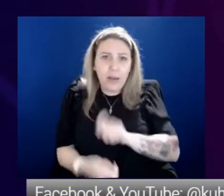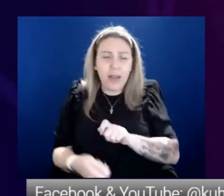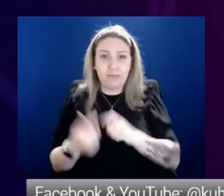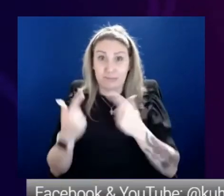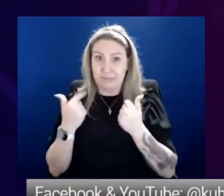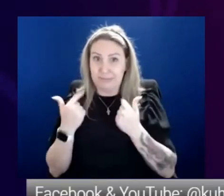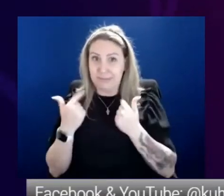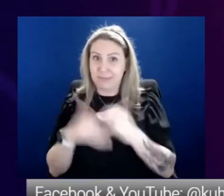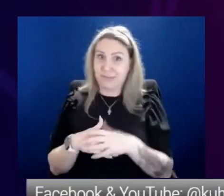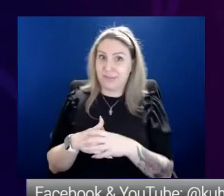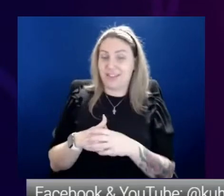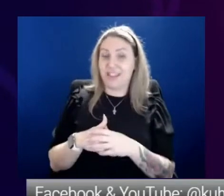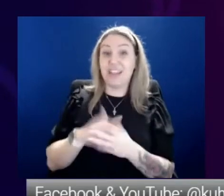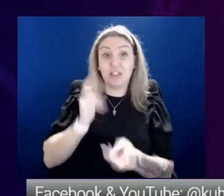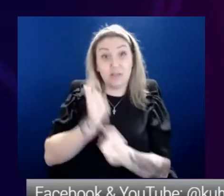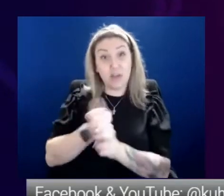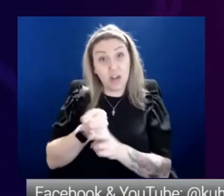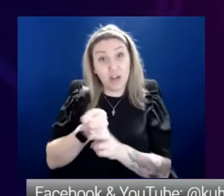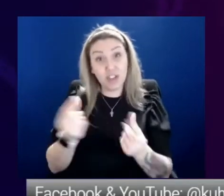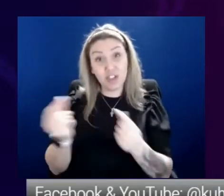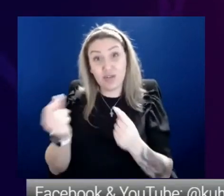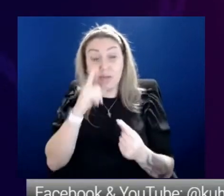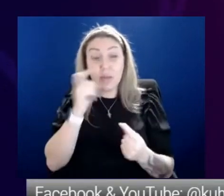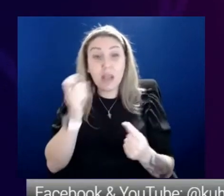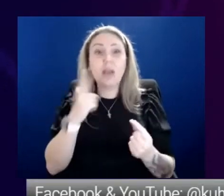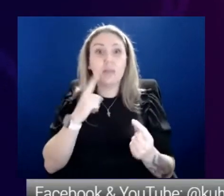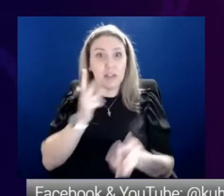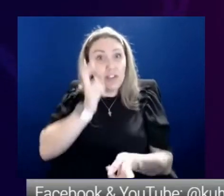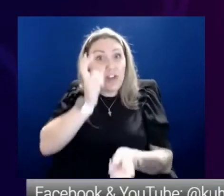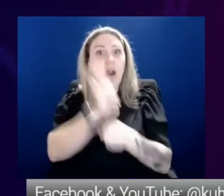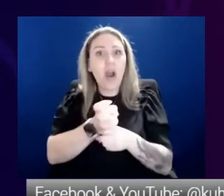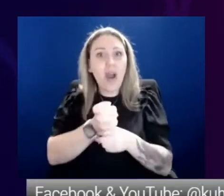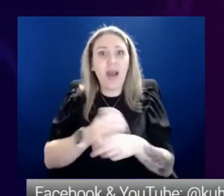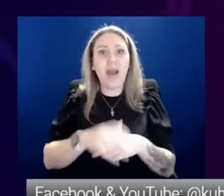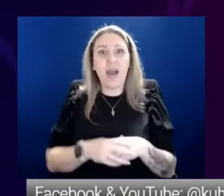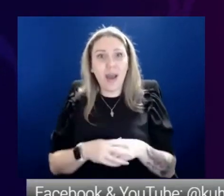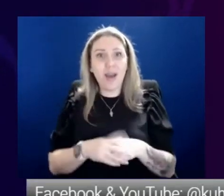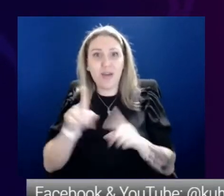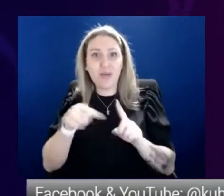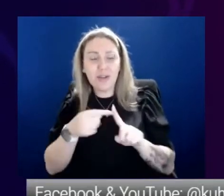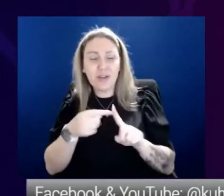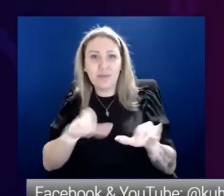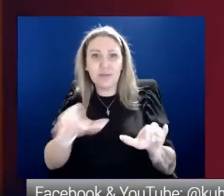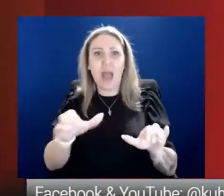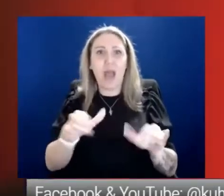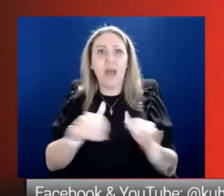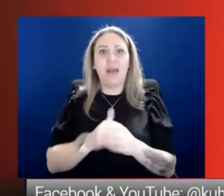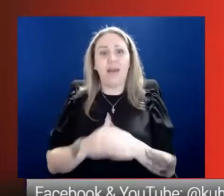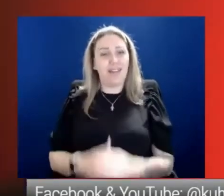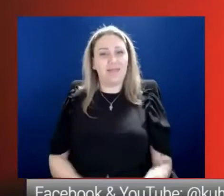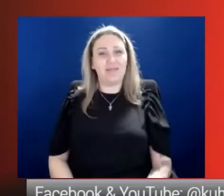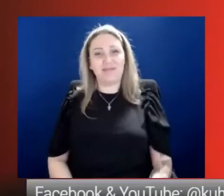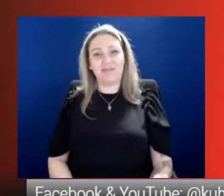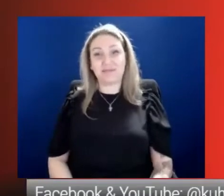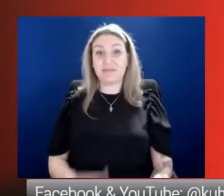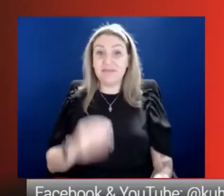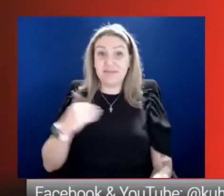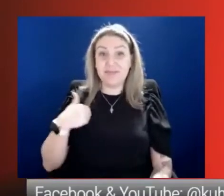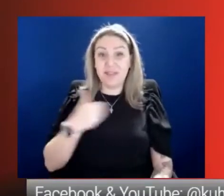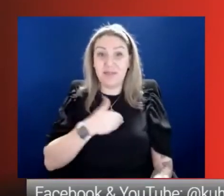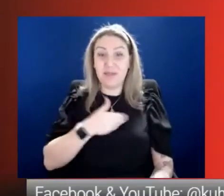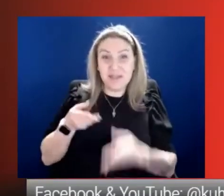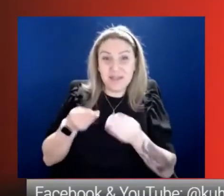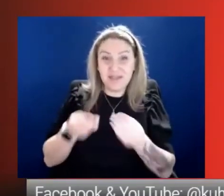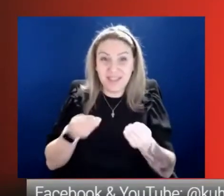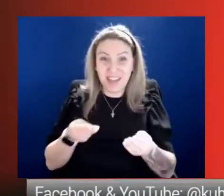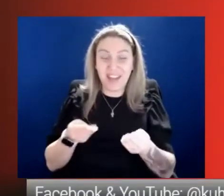so hard to do because it is hard to do when you've never done it before. Right. And breastfeeding is you